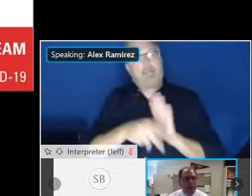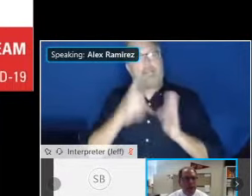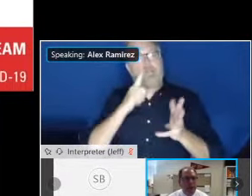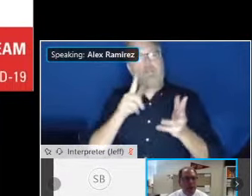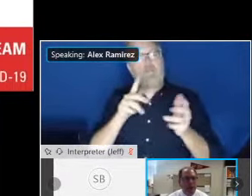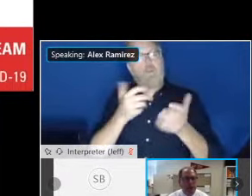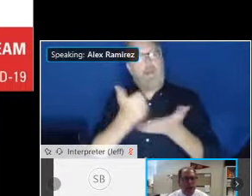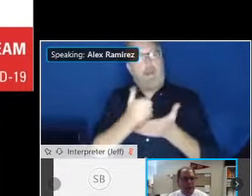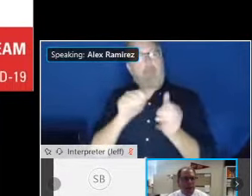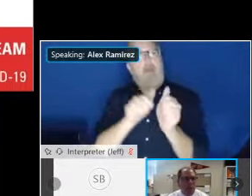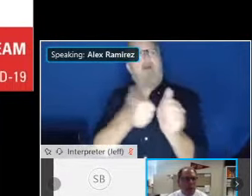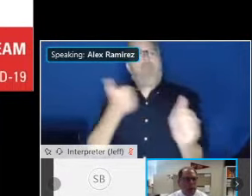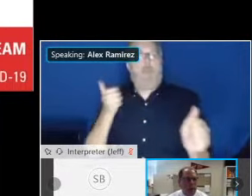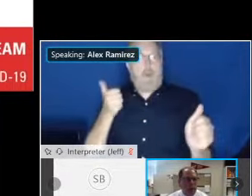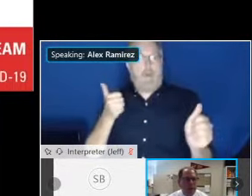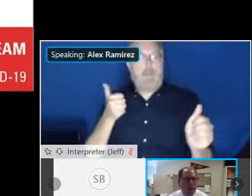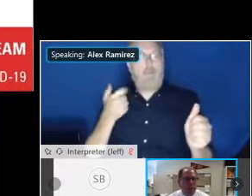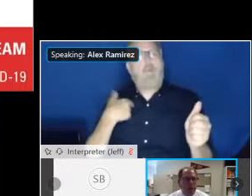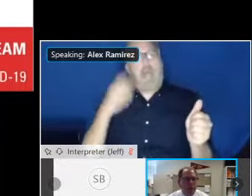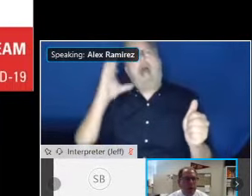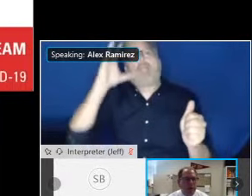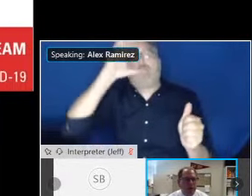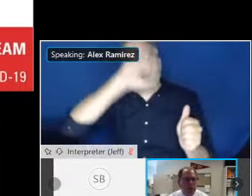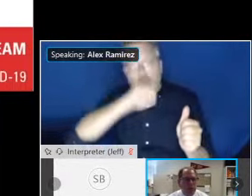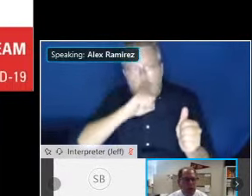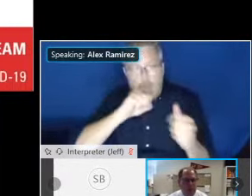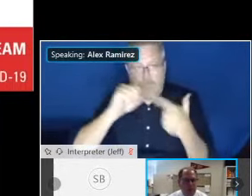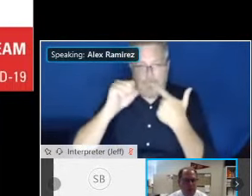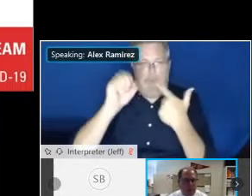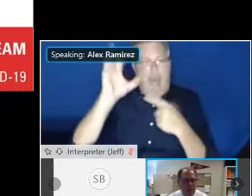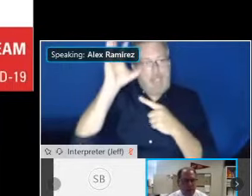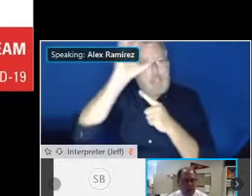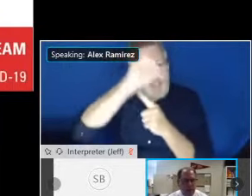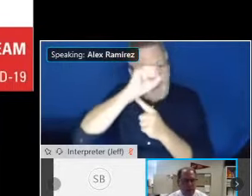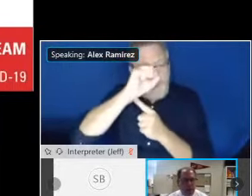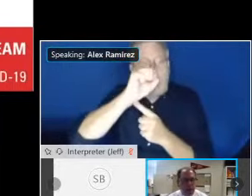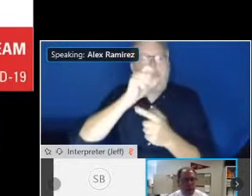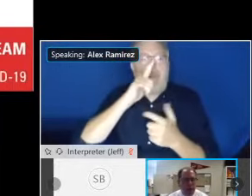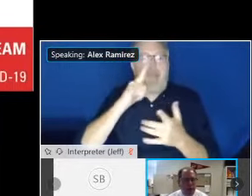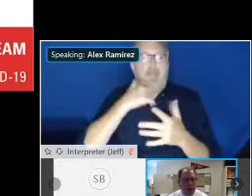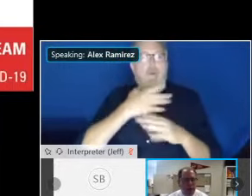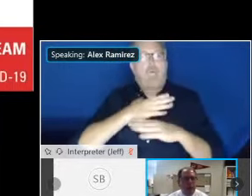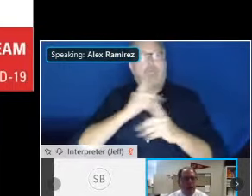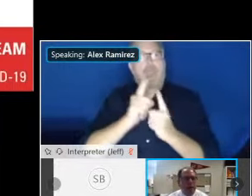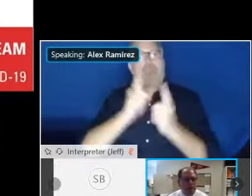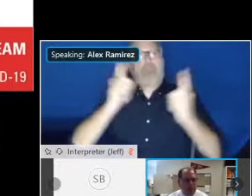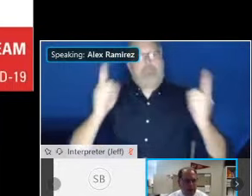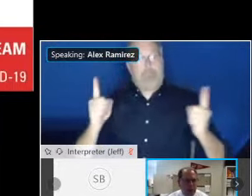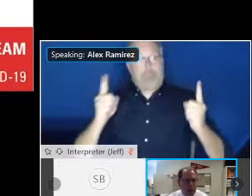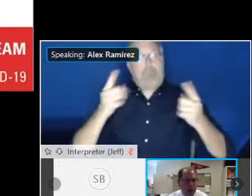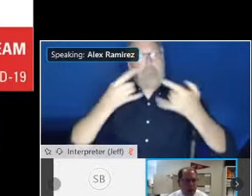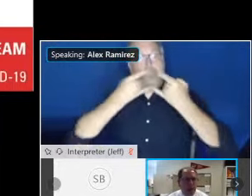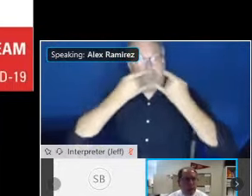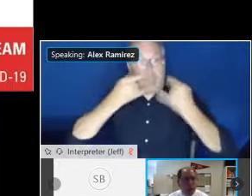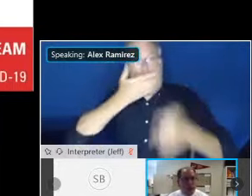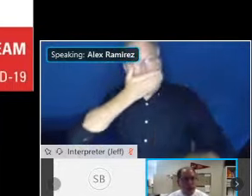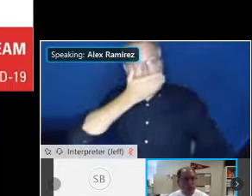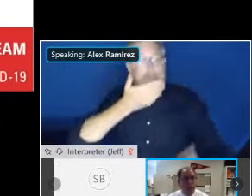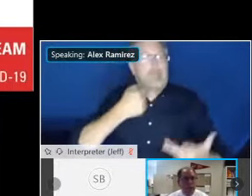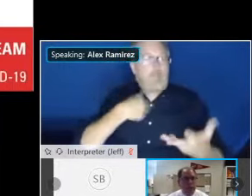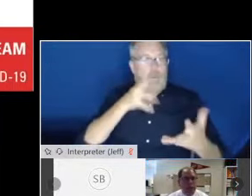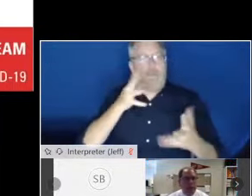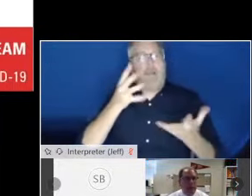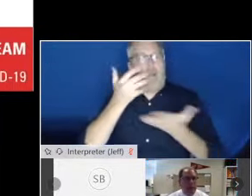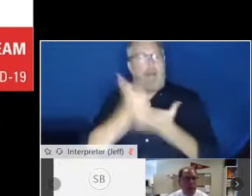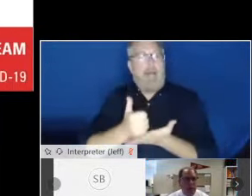is we're going to be around people who are positive, and those barriers help protect us. Those include the face covering, which